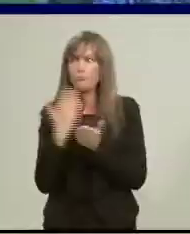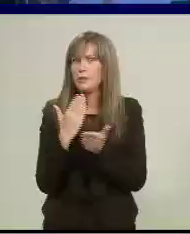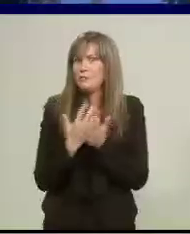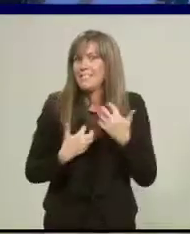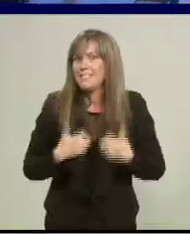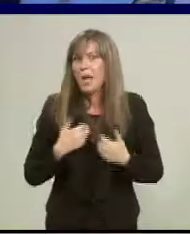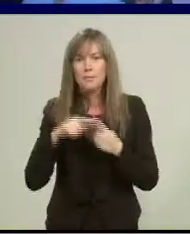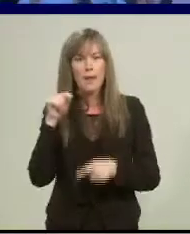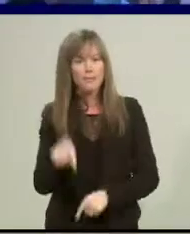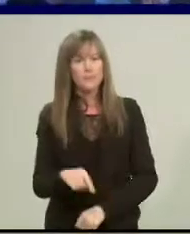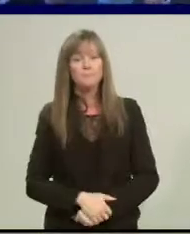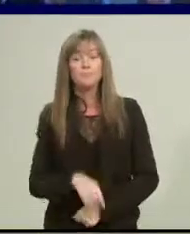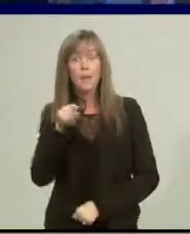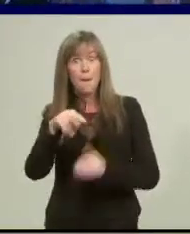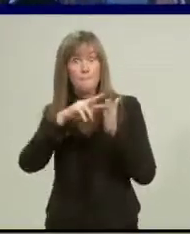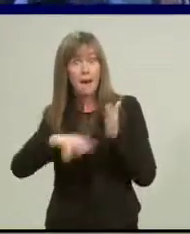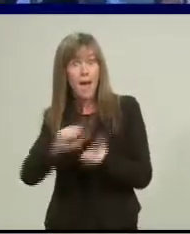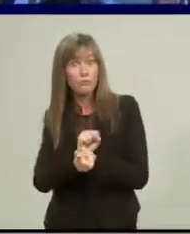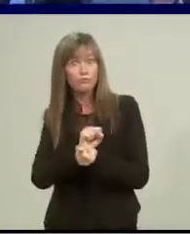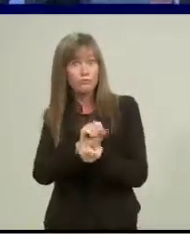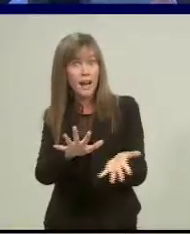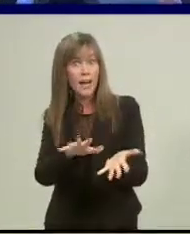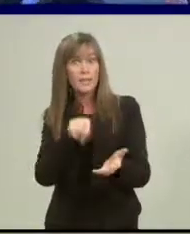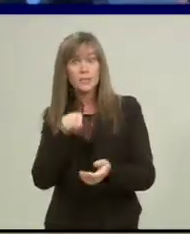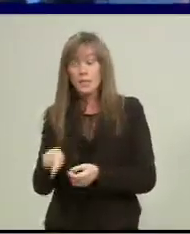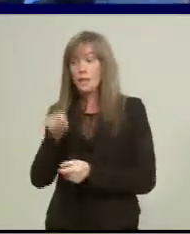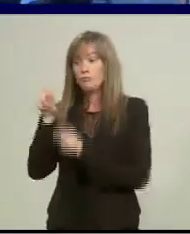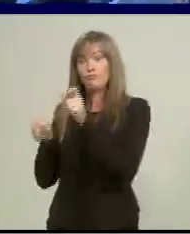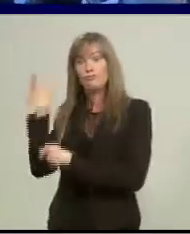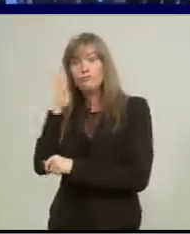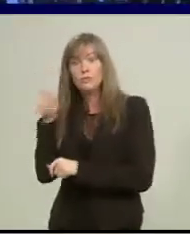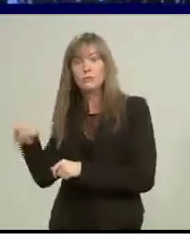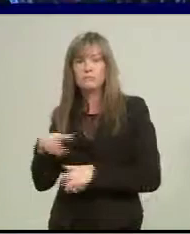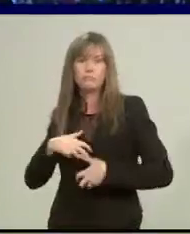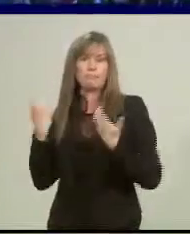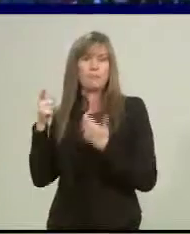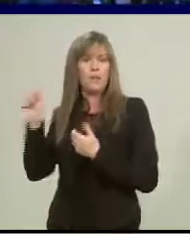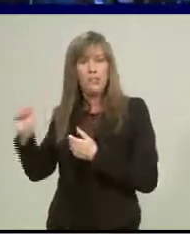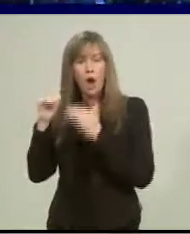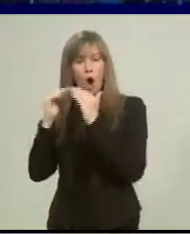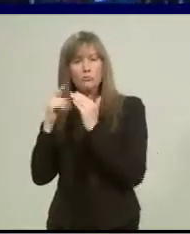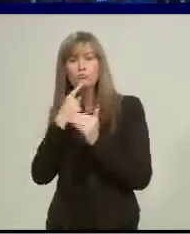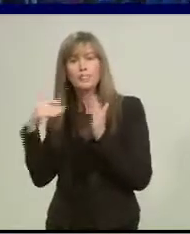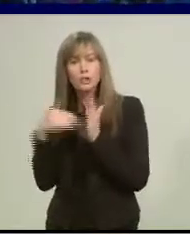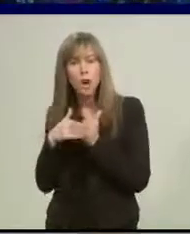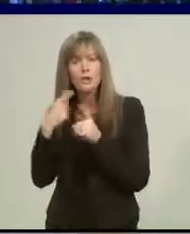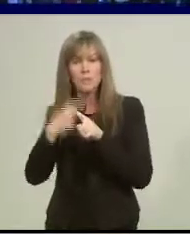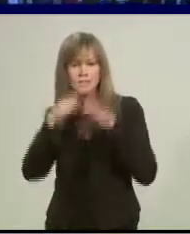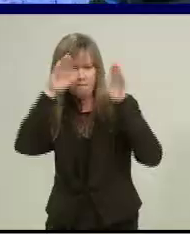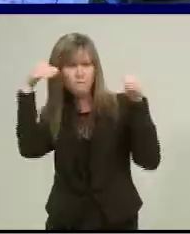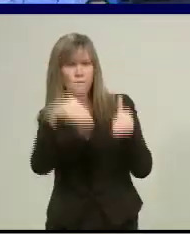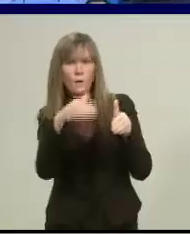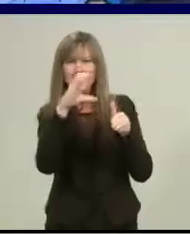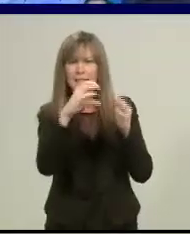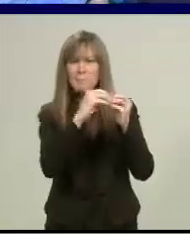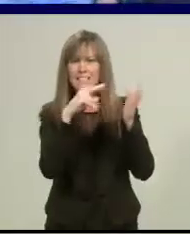excited about it. Despite the release of the plan, residents were still reeling from news their homes were red-zoned, and despite the CBD being the focus of the